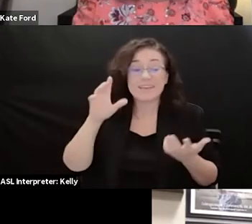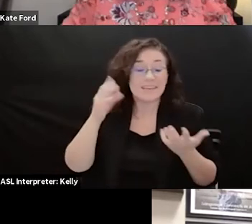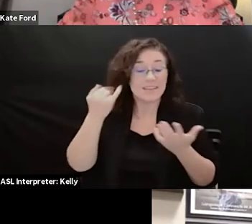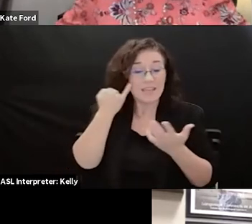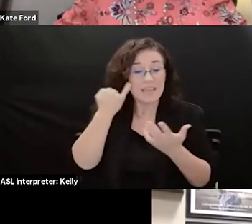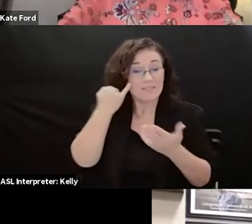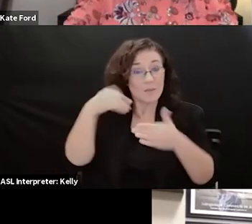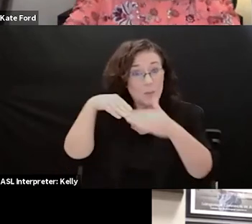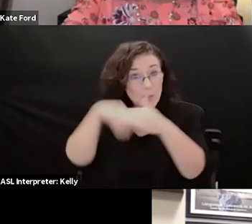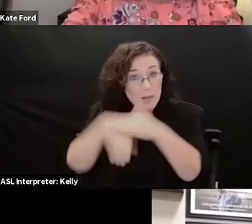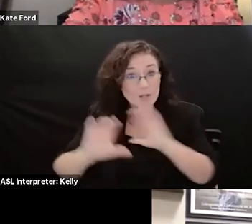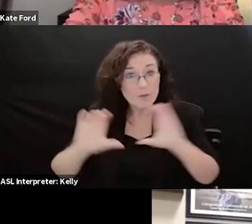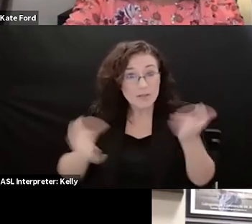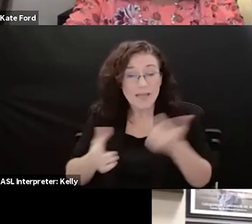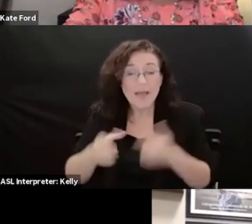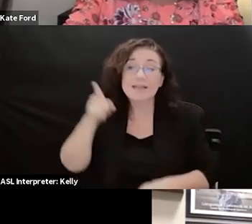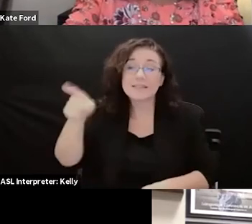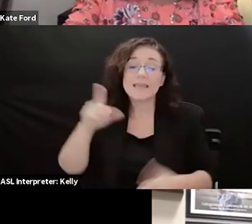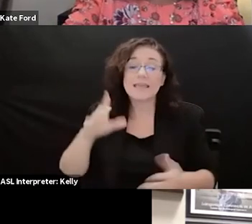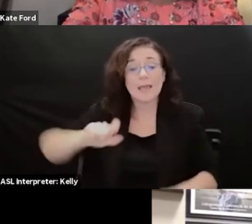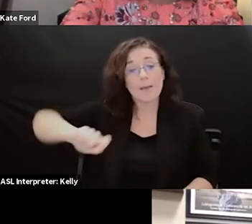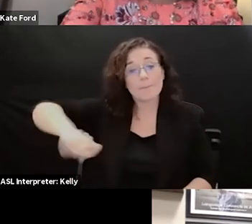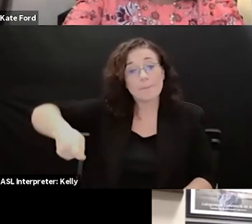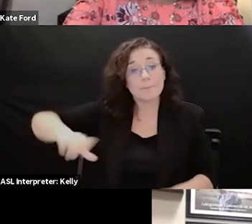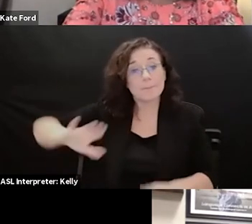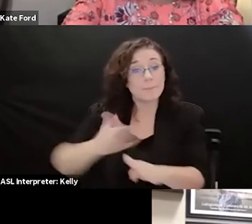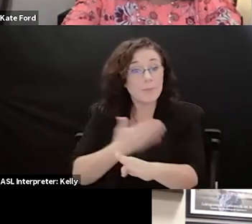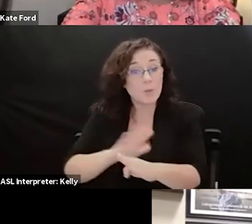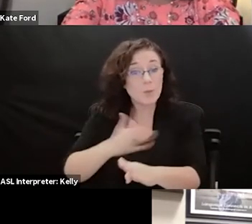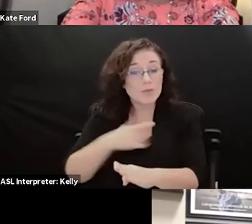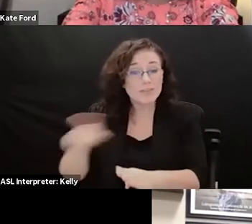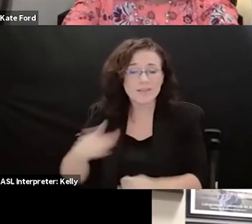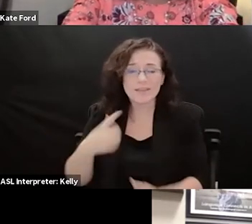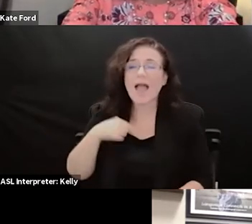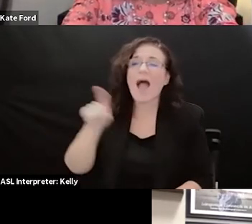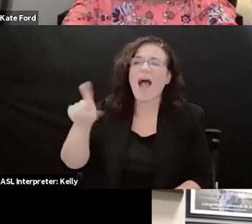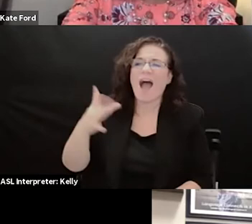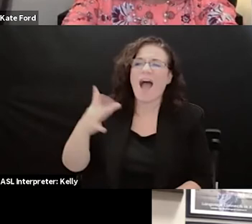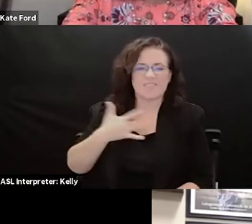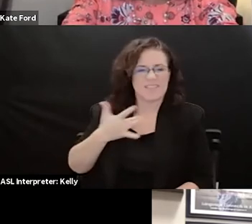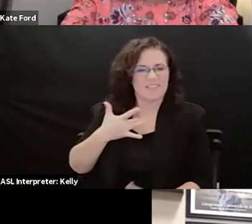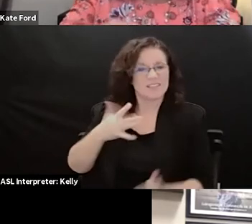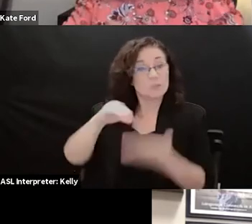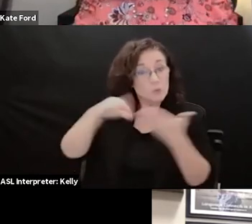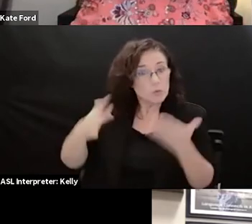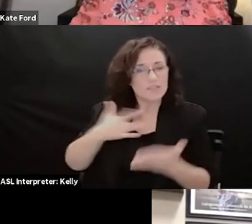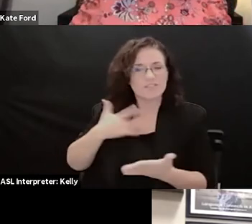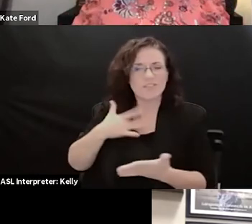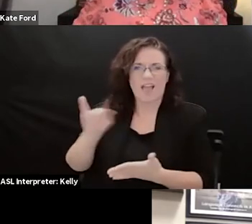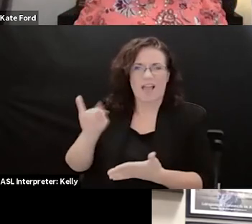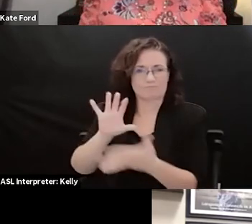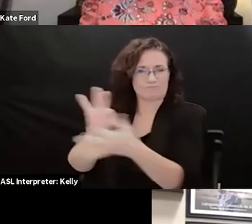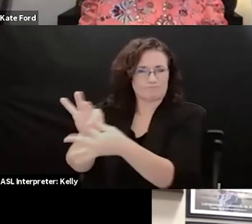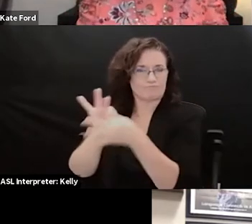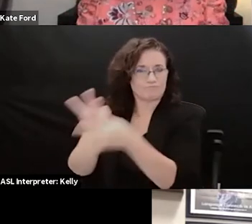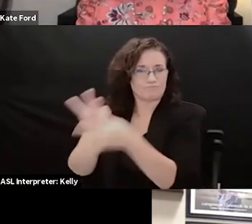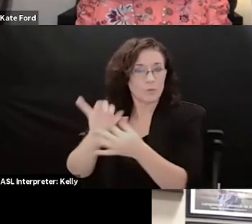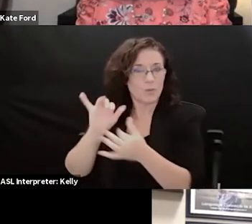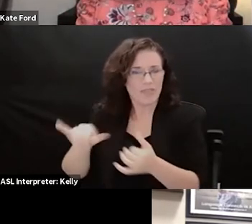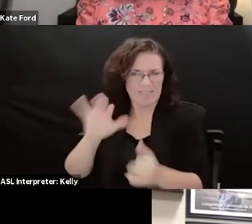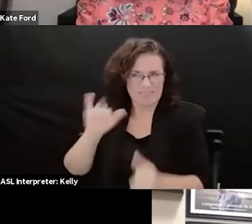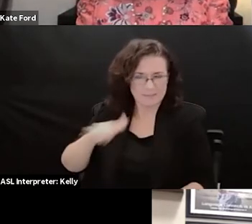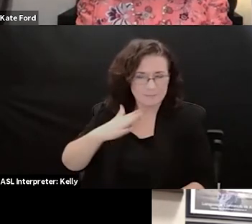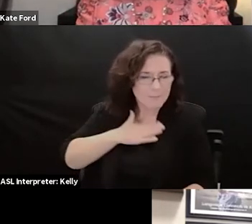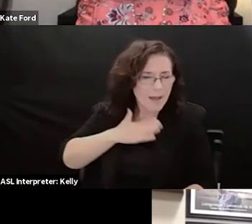knew that he could relate to you and reach out to you and i know that you know as karen mcbride said that our teachers want to be there for our